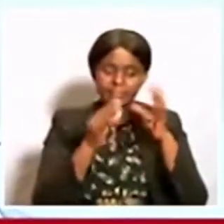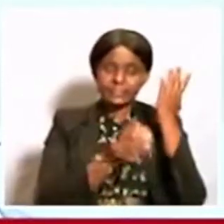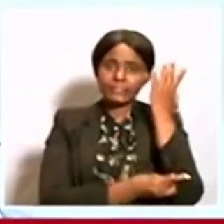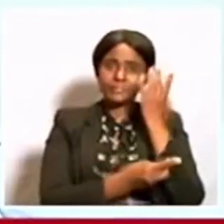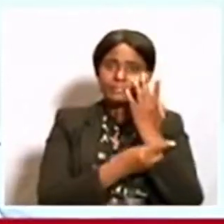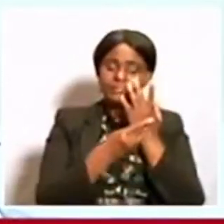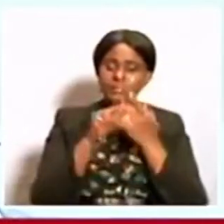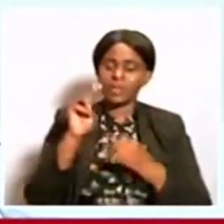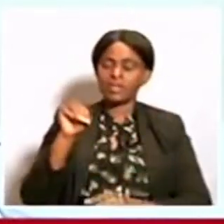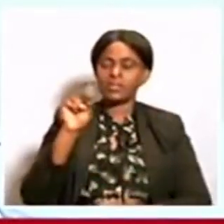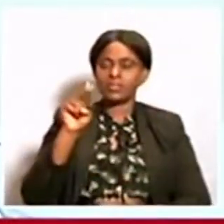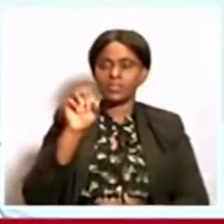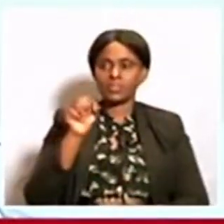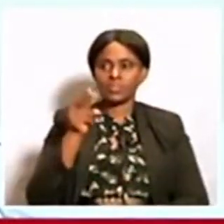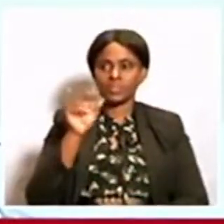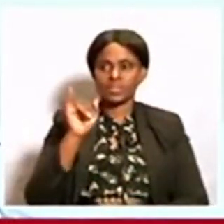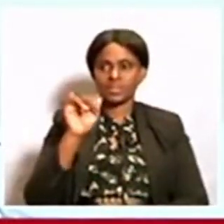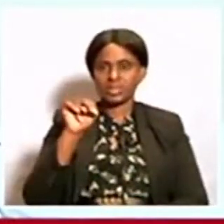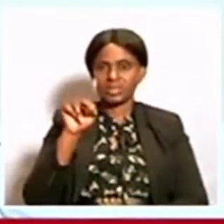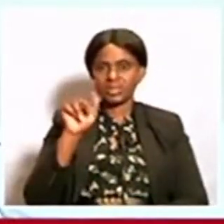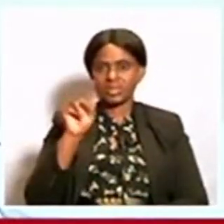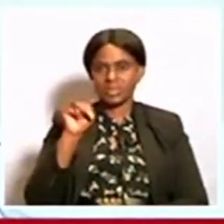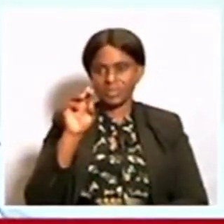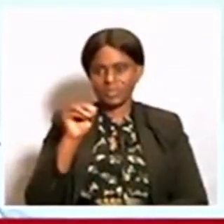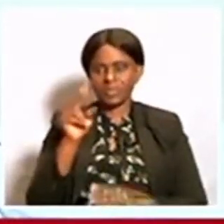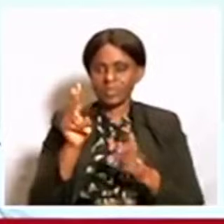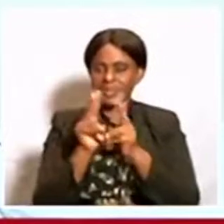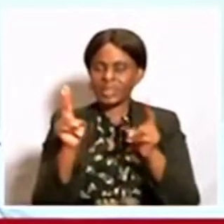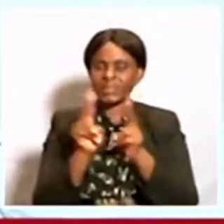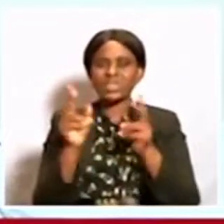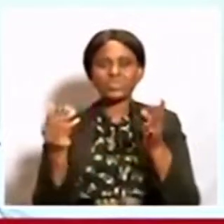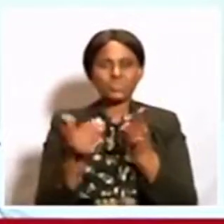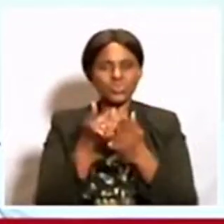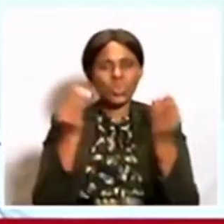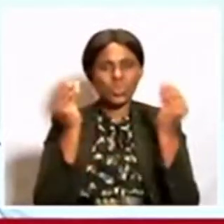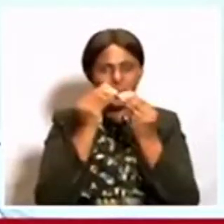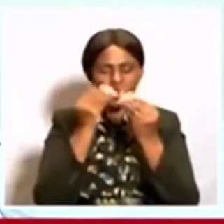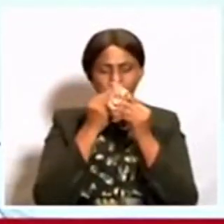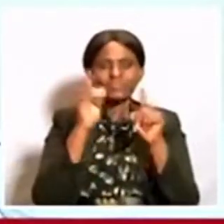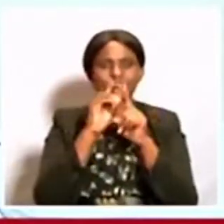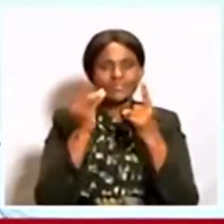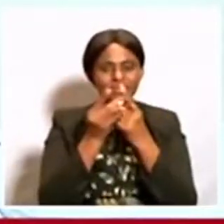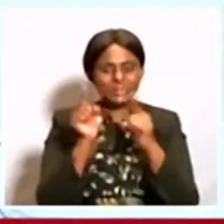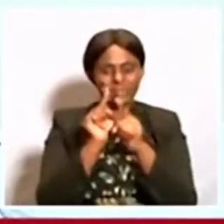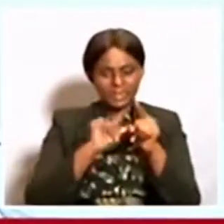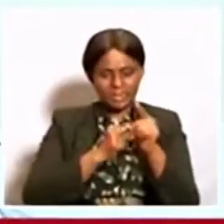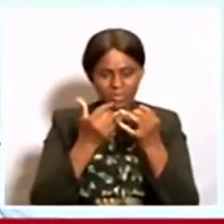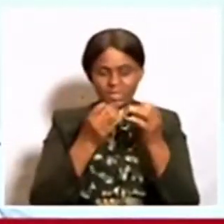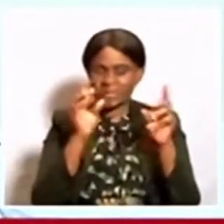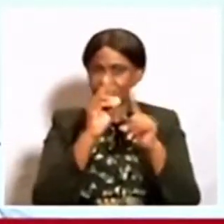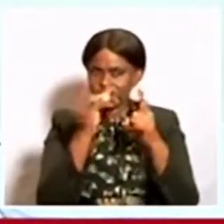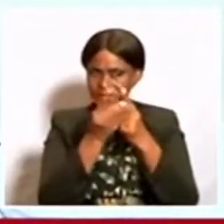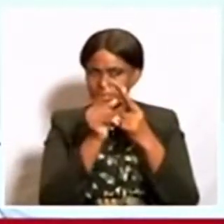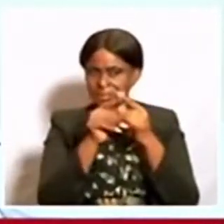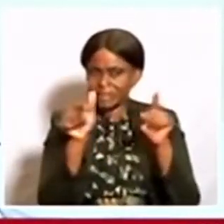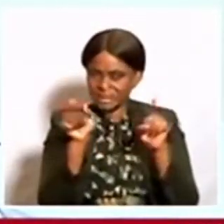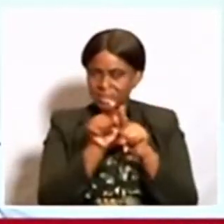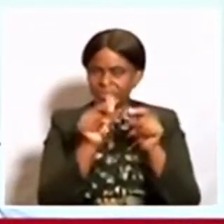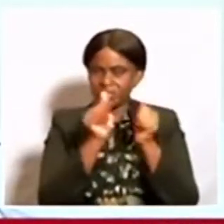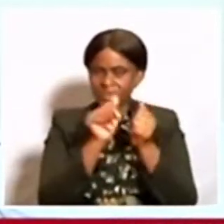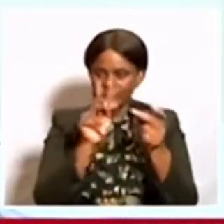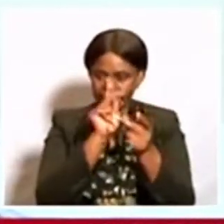It's relative. It's a new district, a very, very brand new district. And we want that district to catch up with